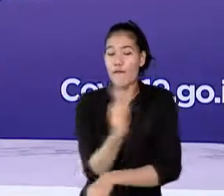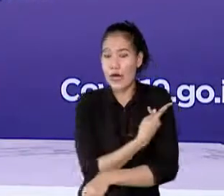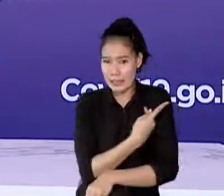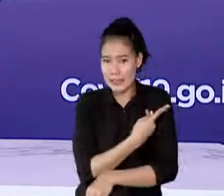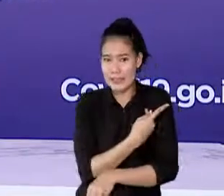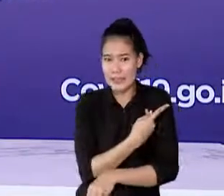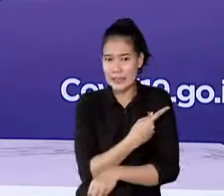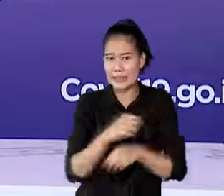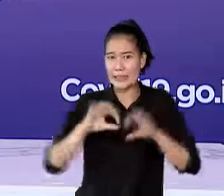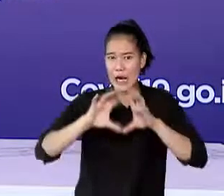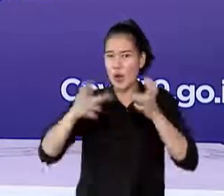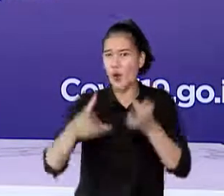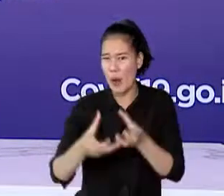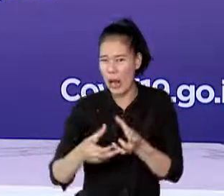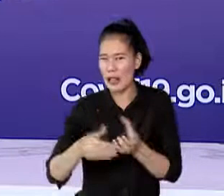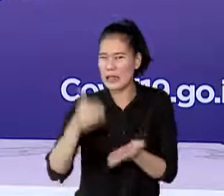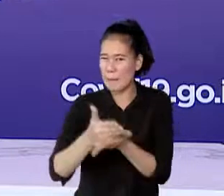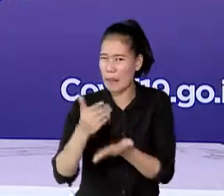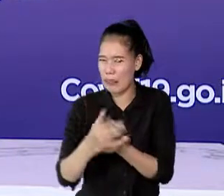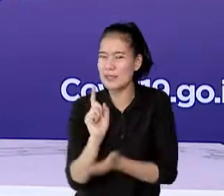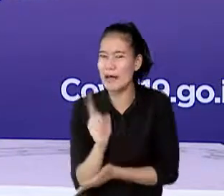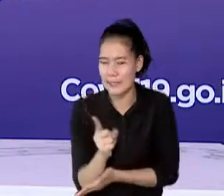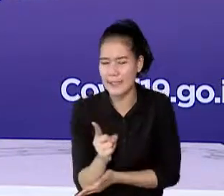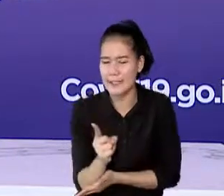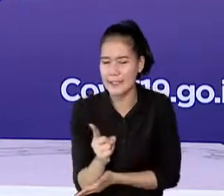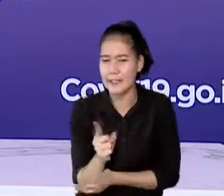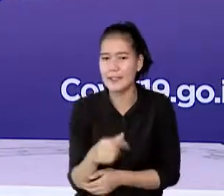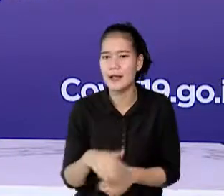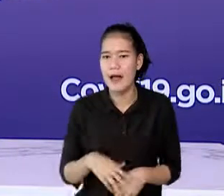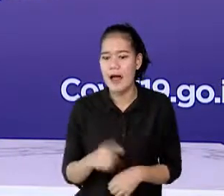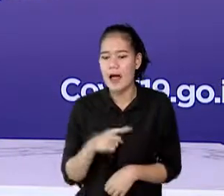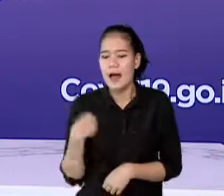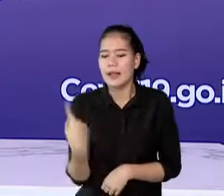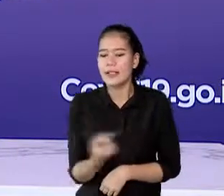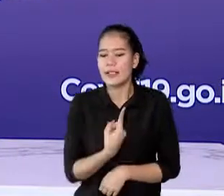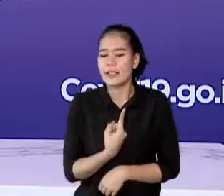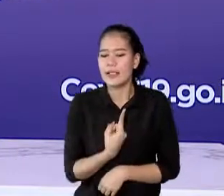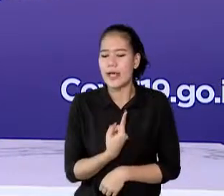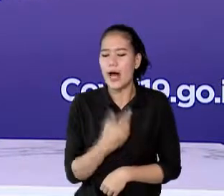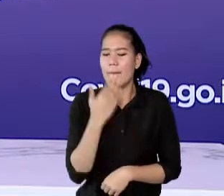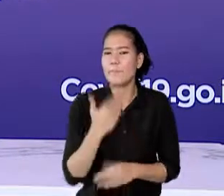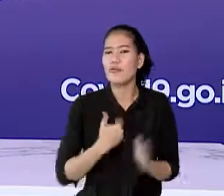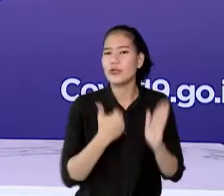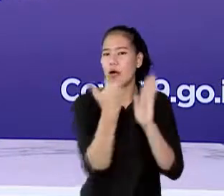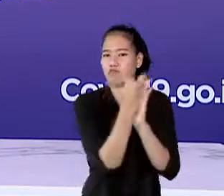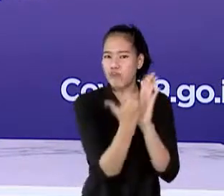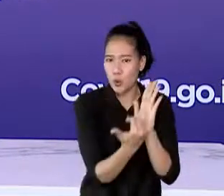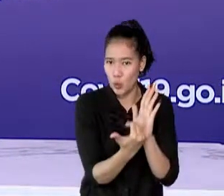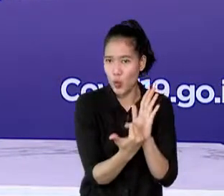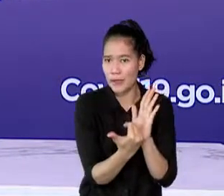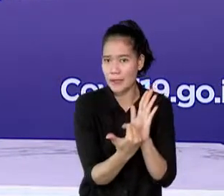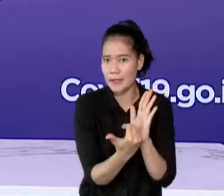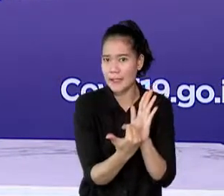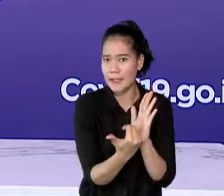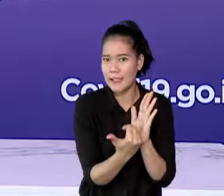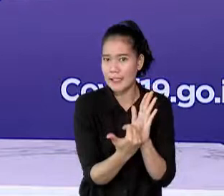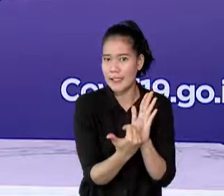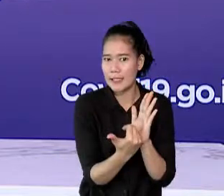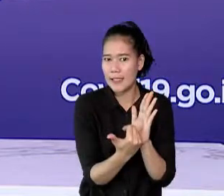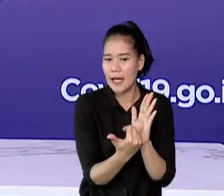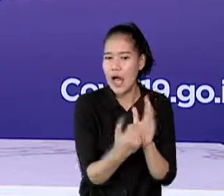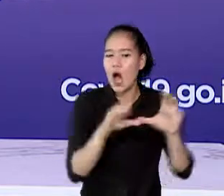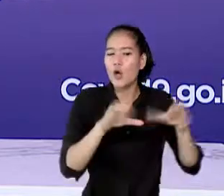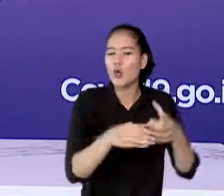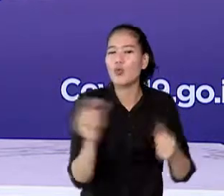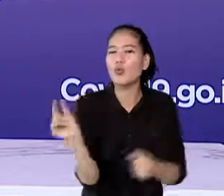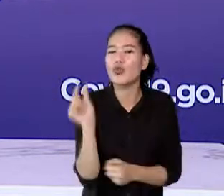vaccines globally still limited. And we have the policy in terms of the priority